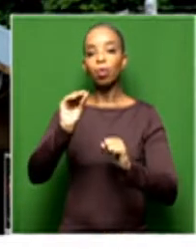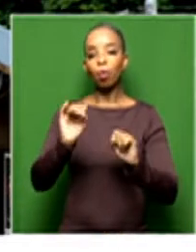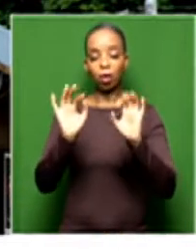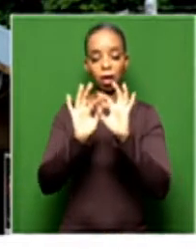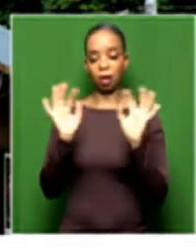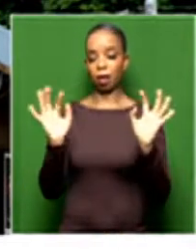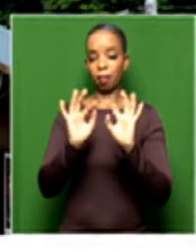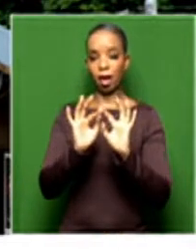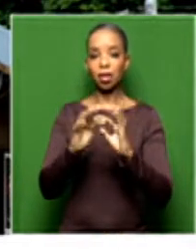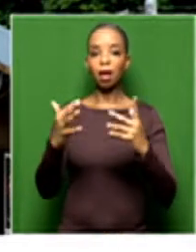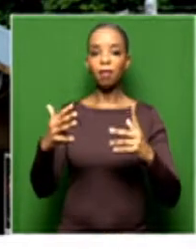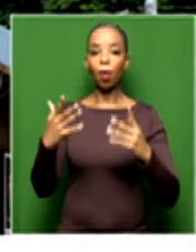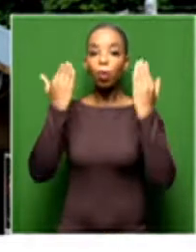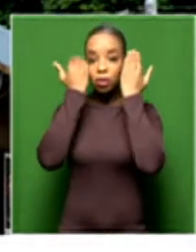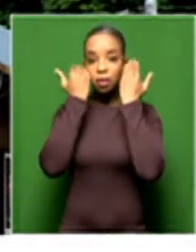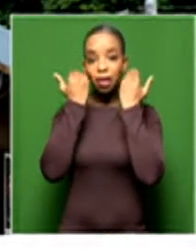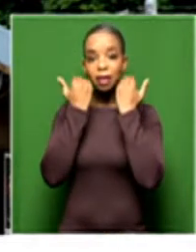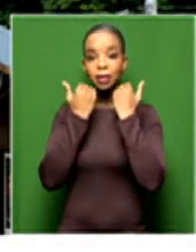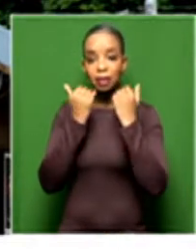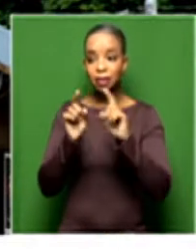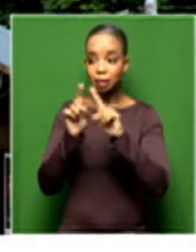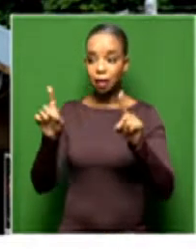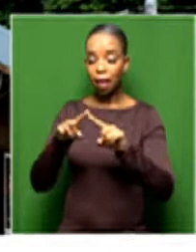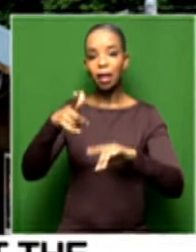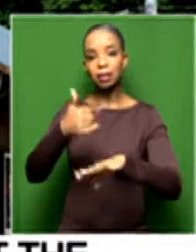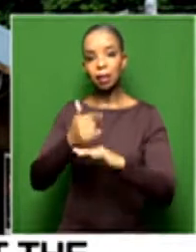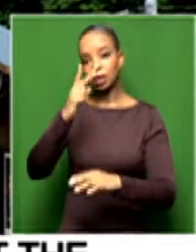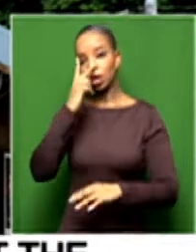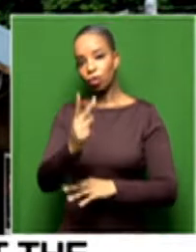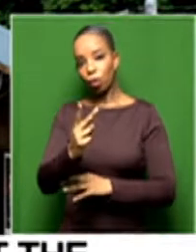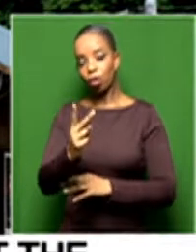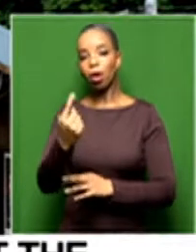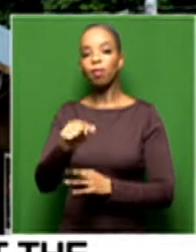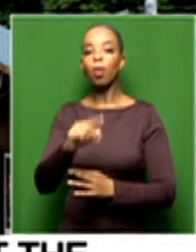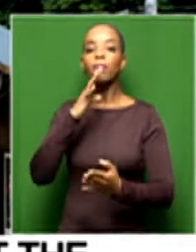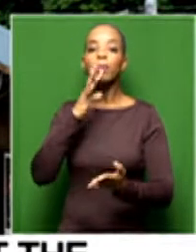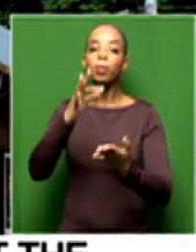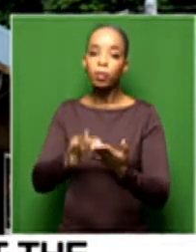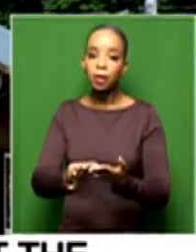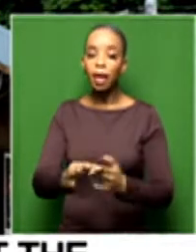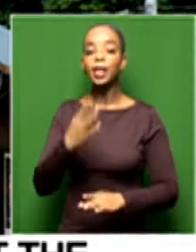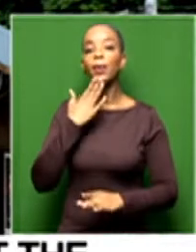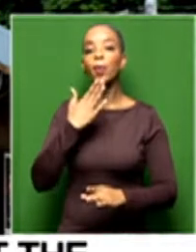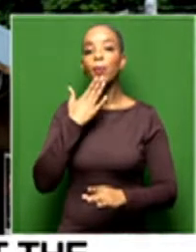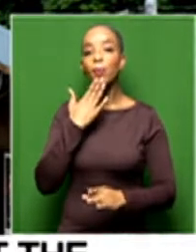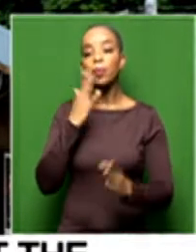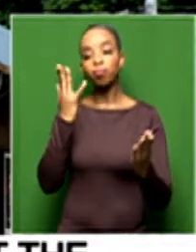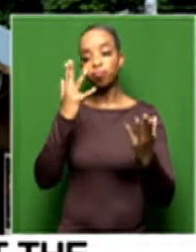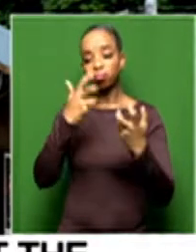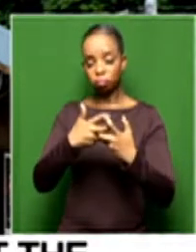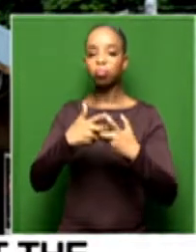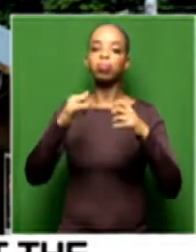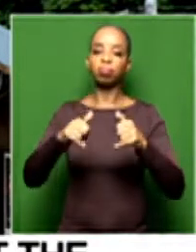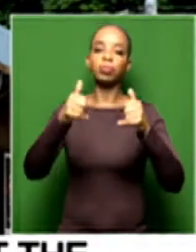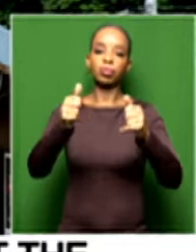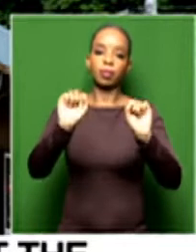and look at all the proposals and then award a deserving candidate. So this is a program which is